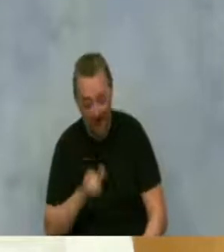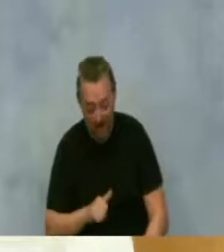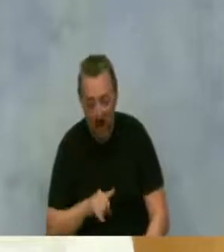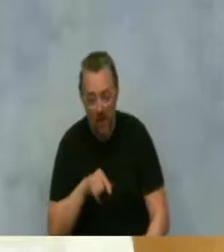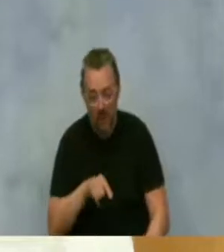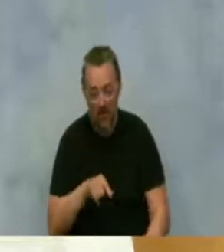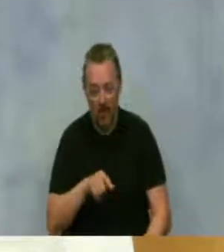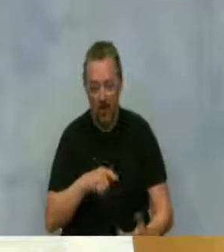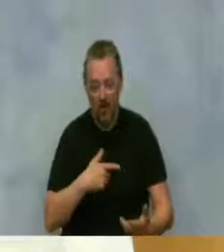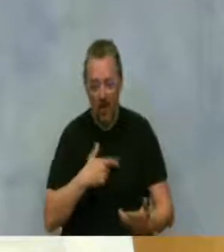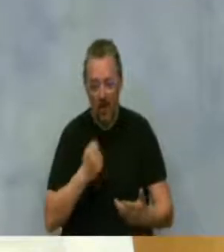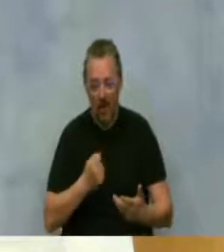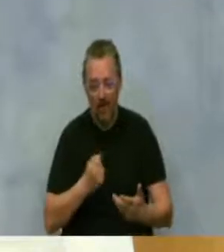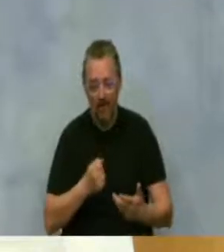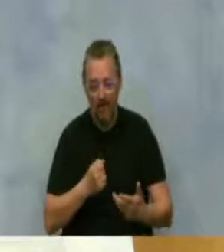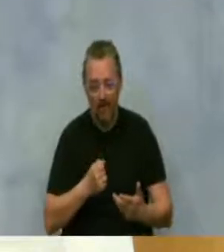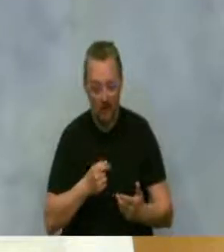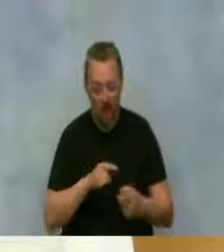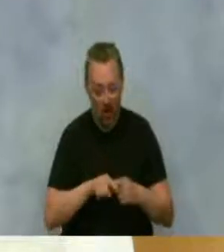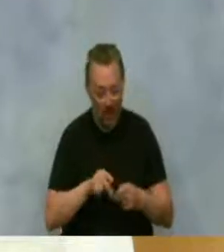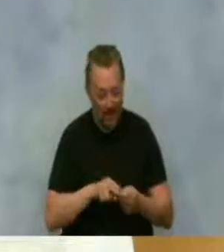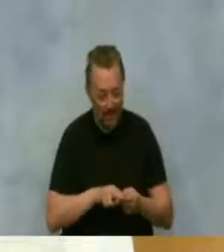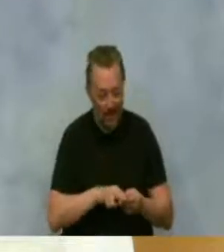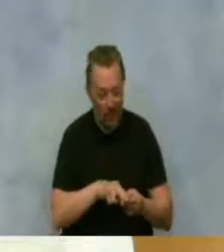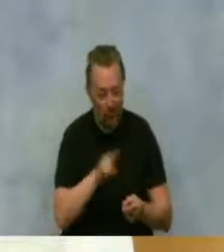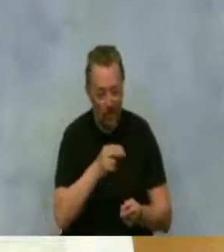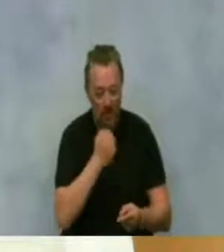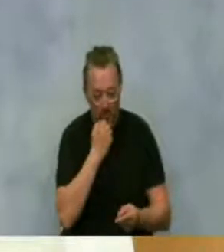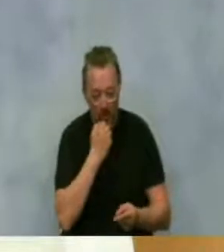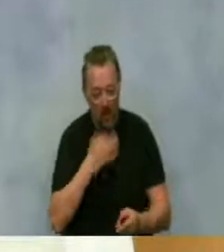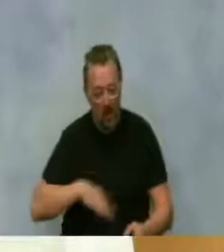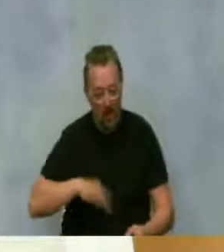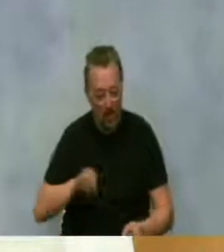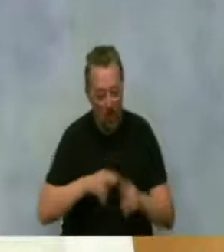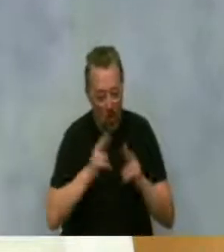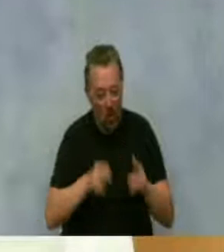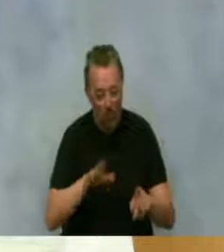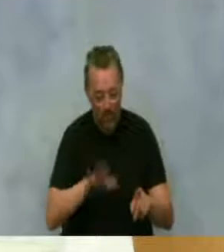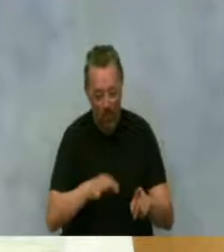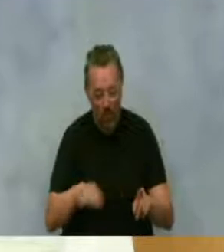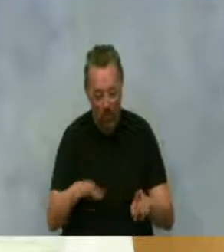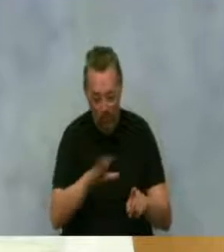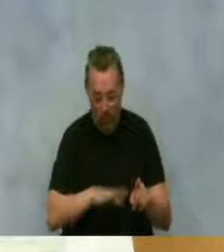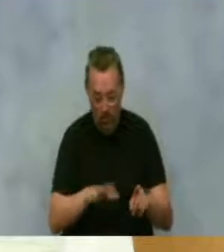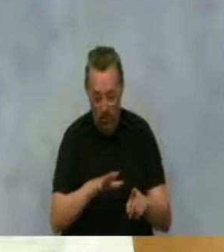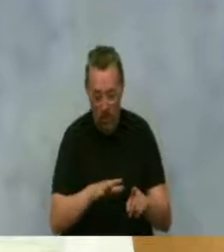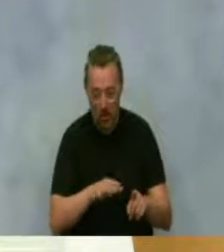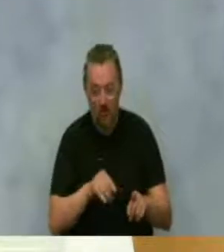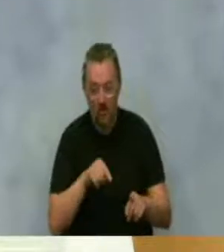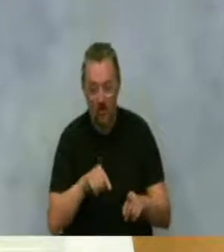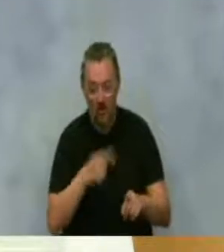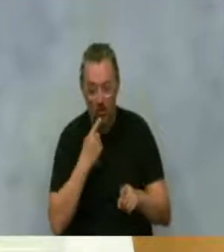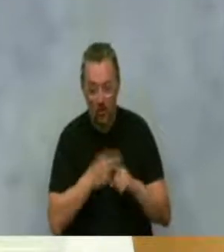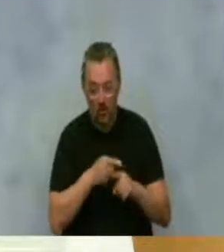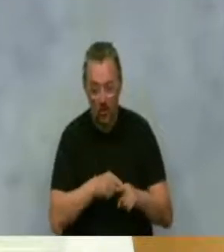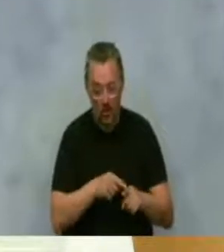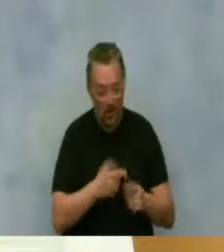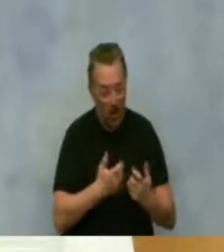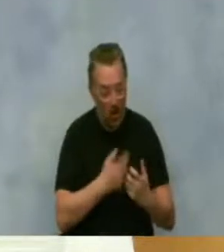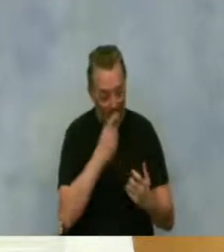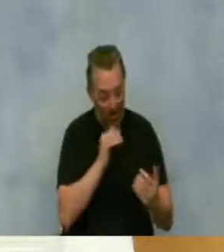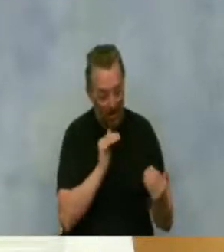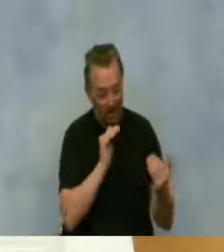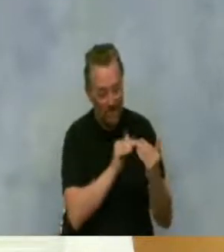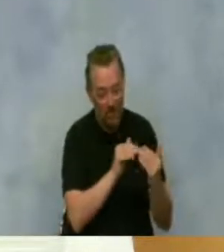increasing the supply of affordable homes in South Lanarkshire. The report highlights at Section 5 and 6 the links to national